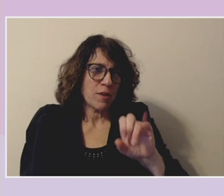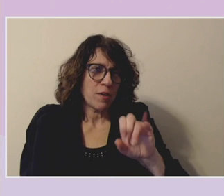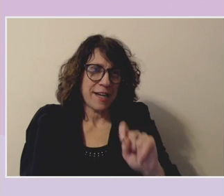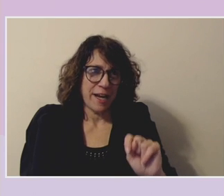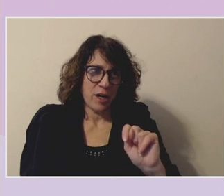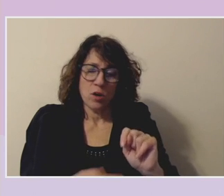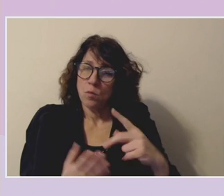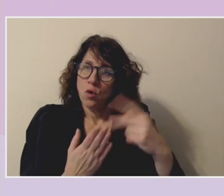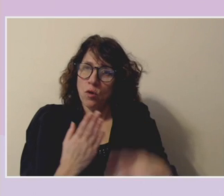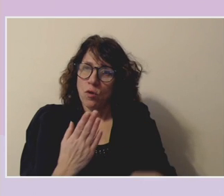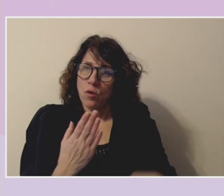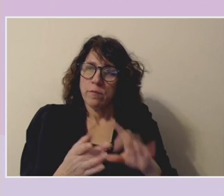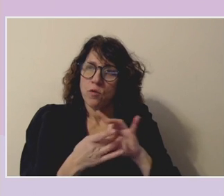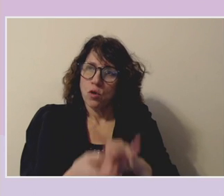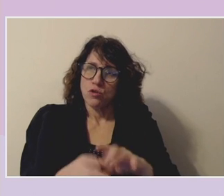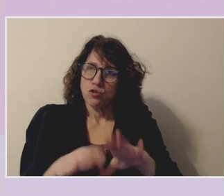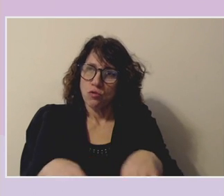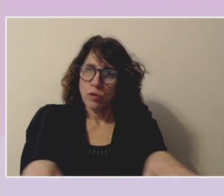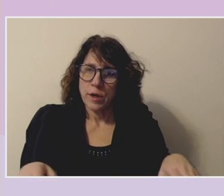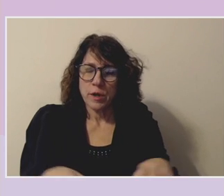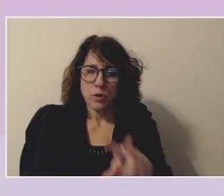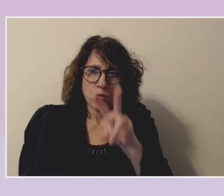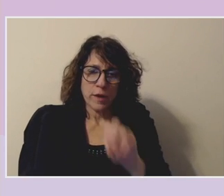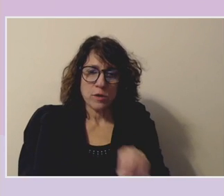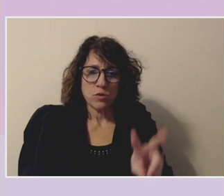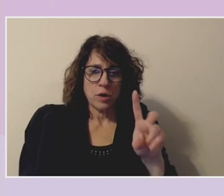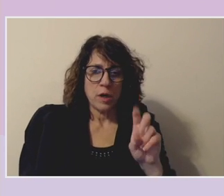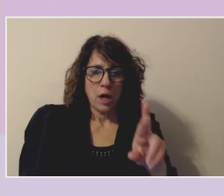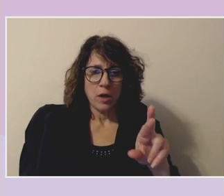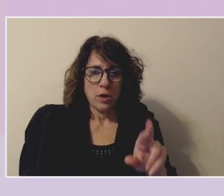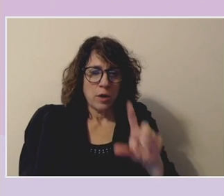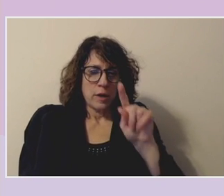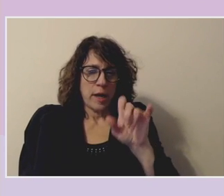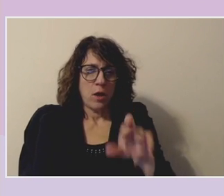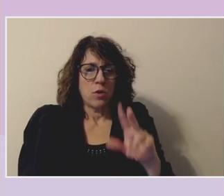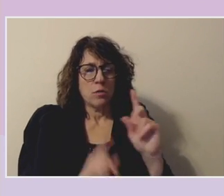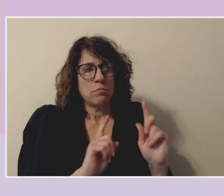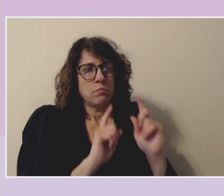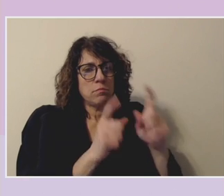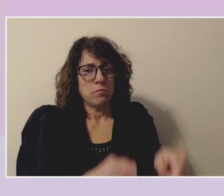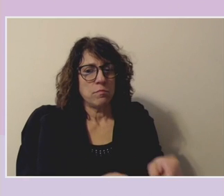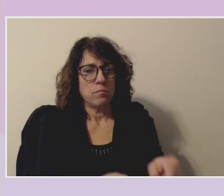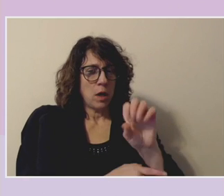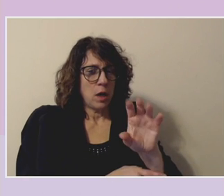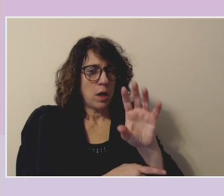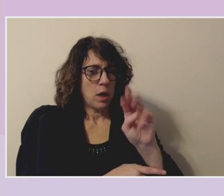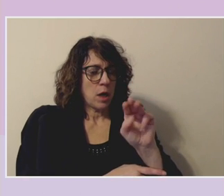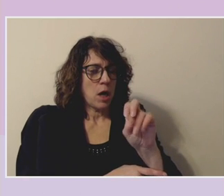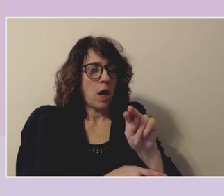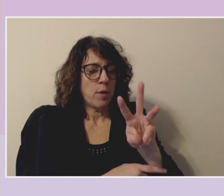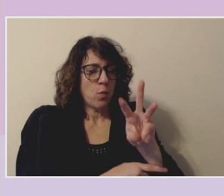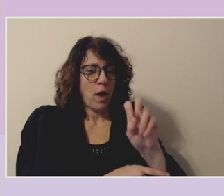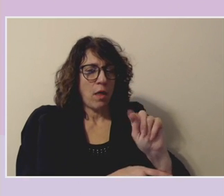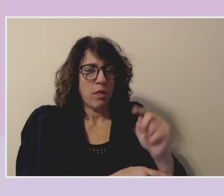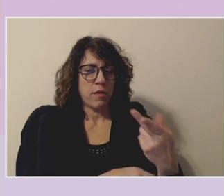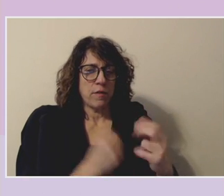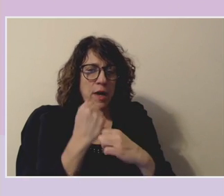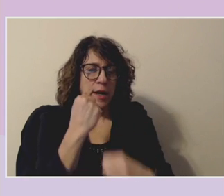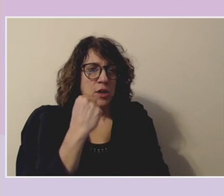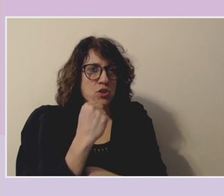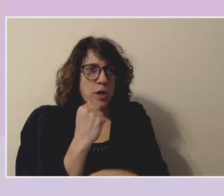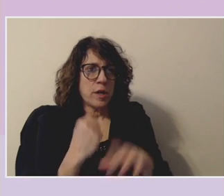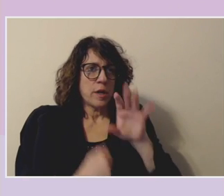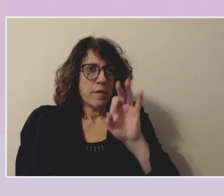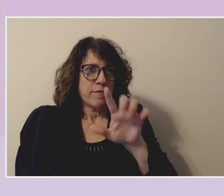Pediatrics. In 2002, Dr. Taylor was awarded a Commonwealth Foundation Fellowship in Minority Health Policy